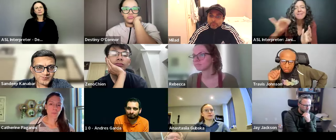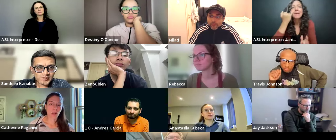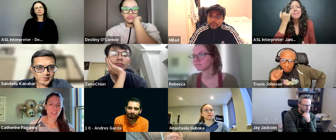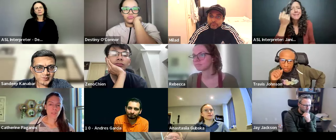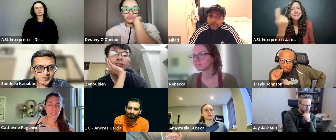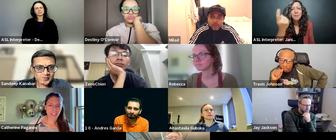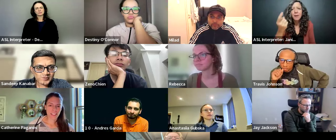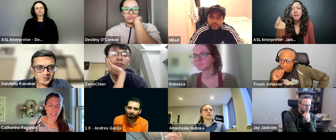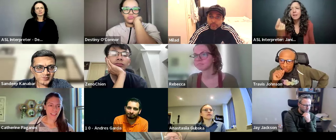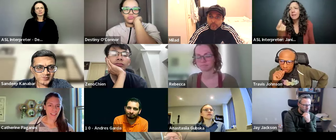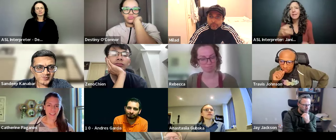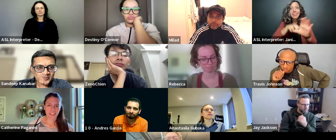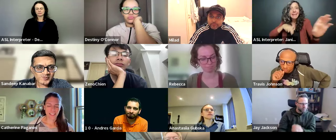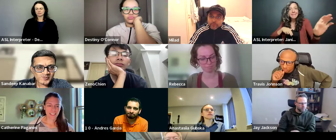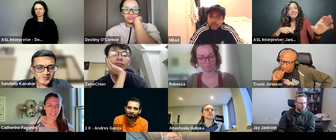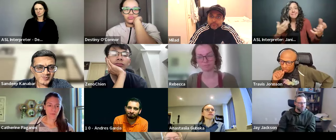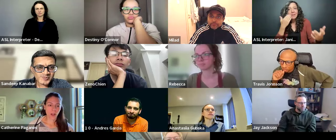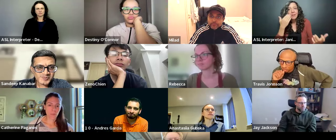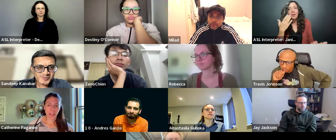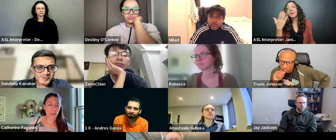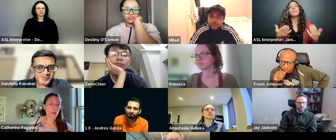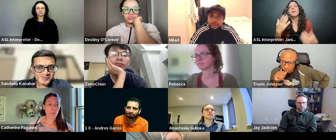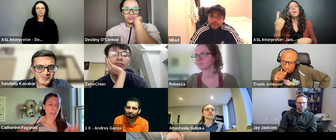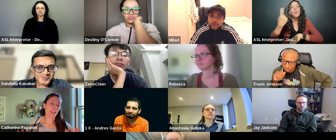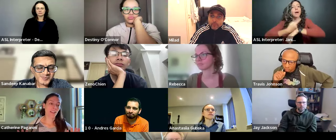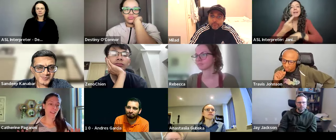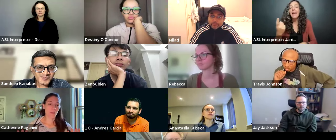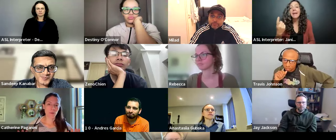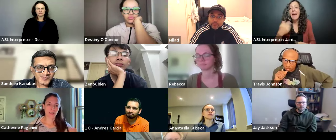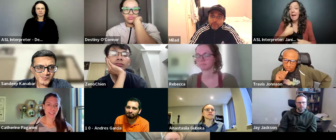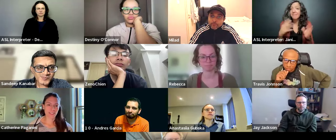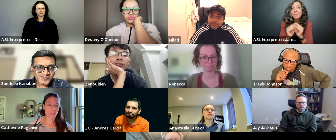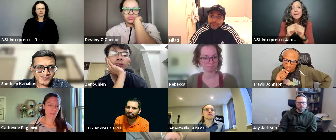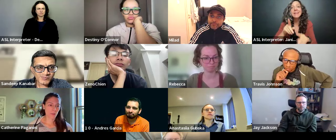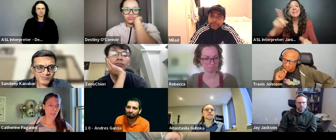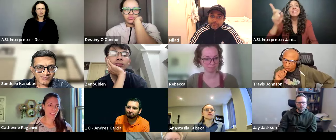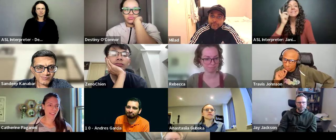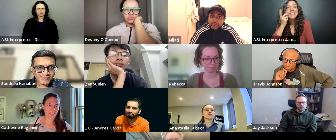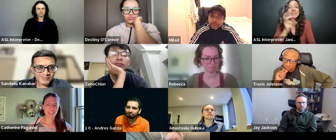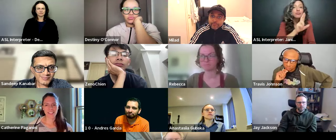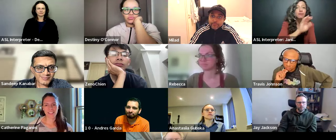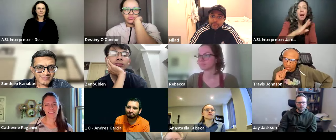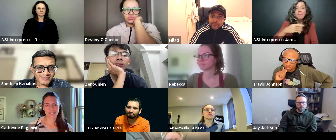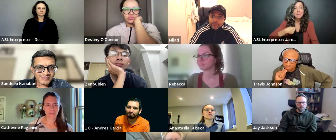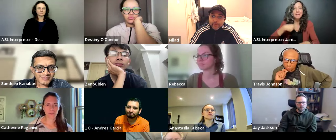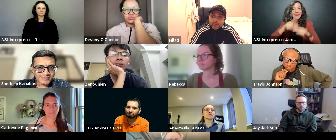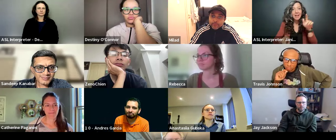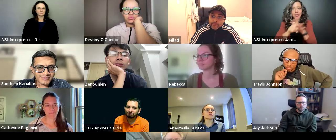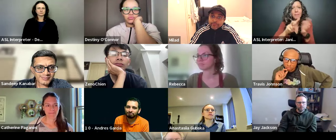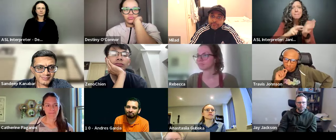it's plausible that I day Destiny, Rob, and I couldn't make it, and who gets to record then? So it's like,